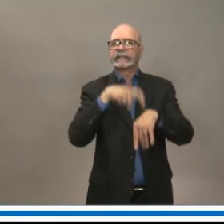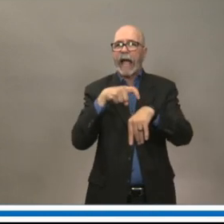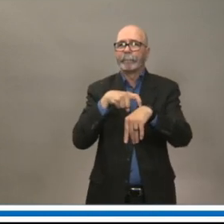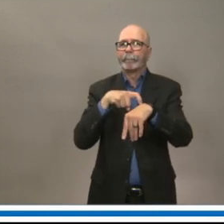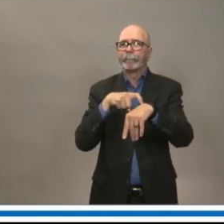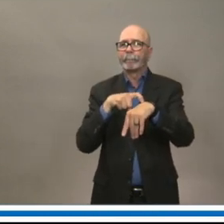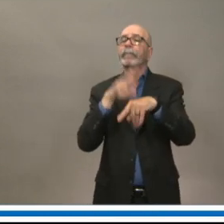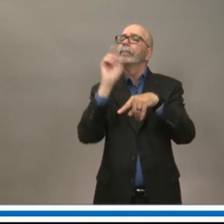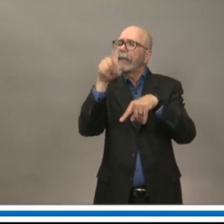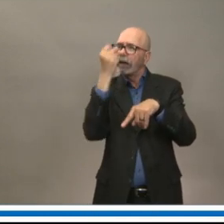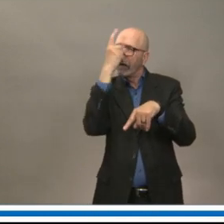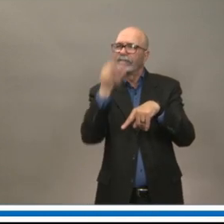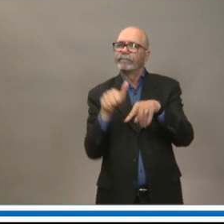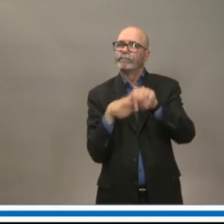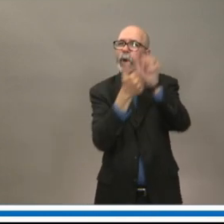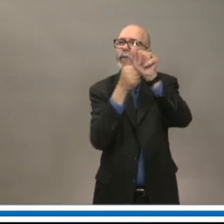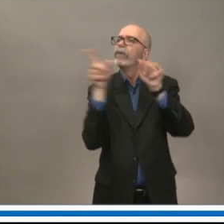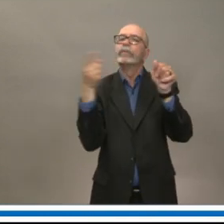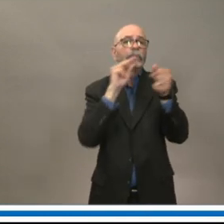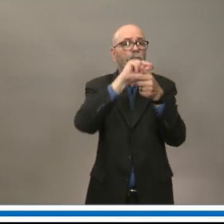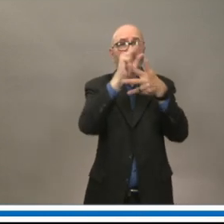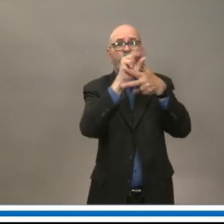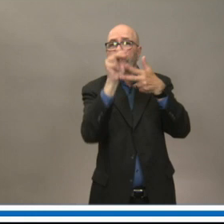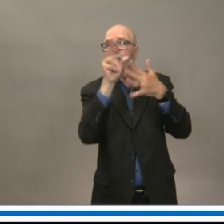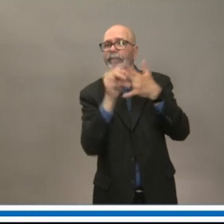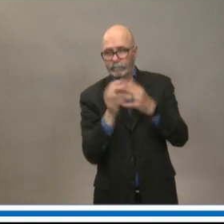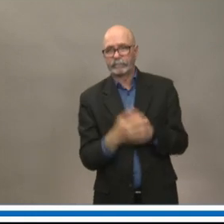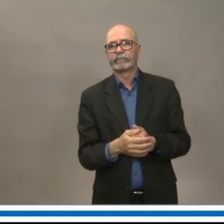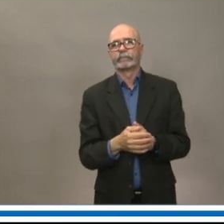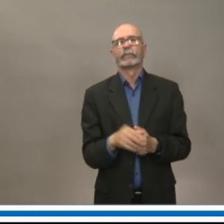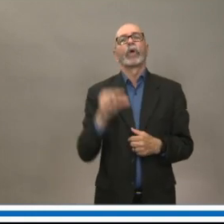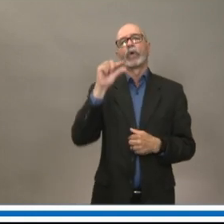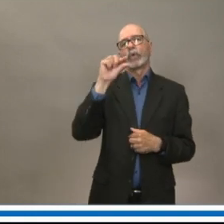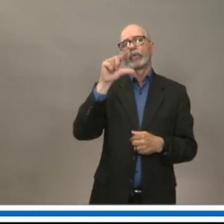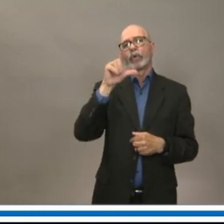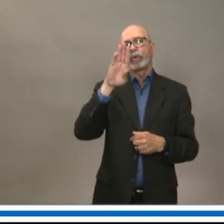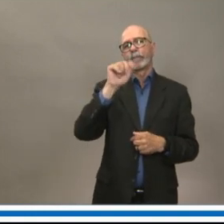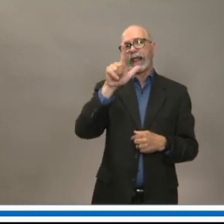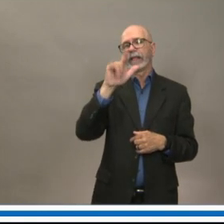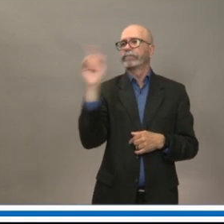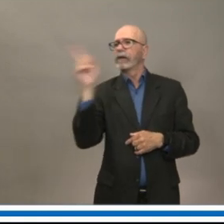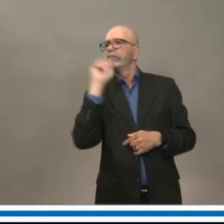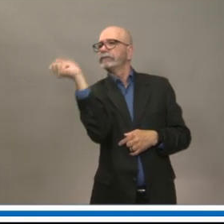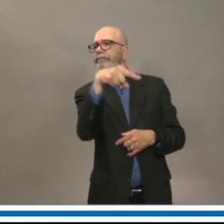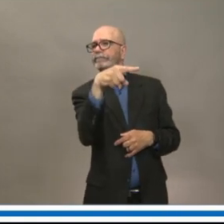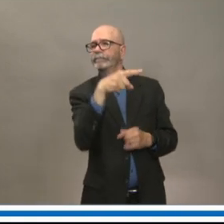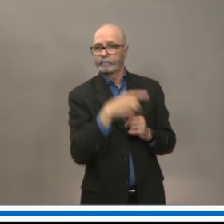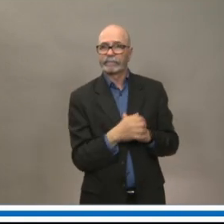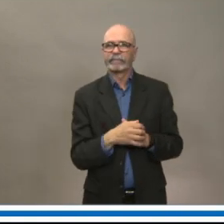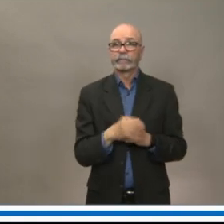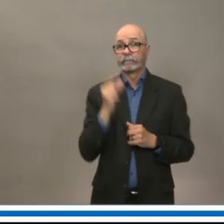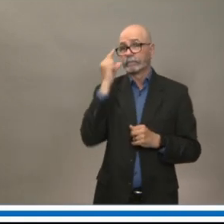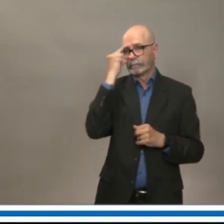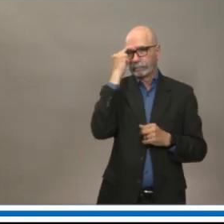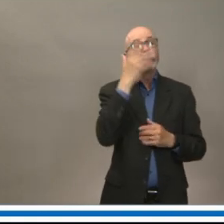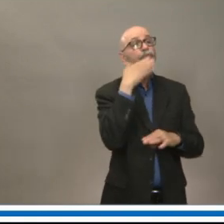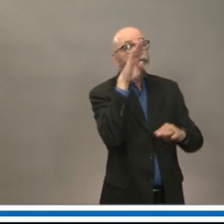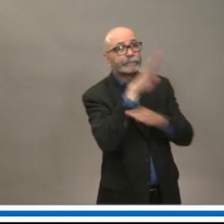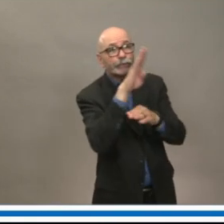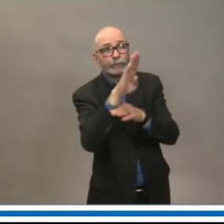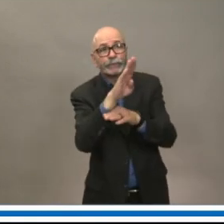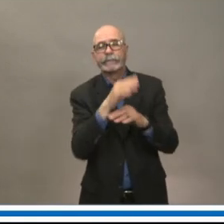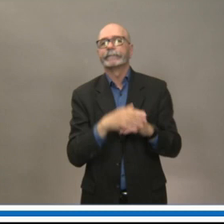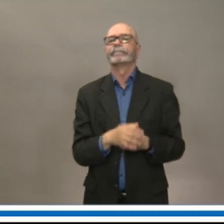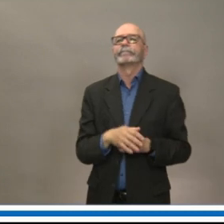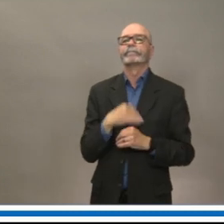go to Global's Alexa McLean. Good afternoon, Premier Dr. Strang. I just wanted to take a look at grocery stores. We've heard